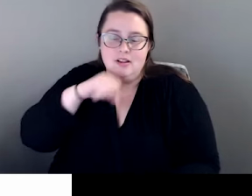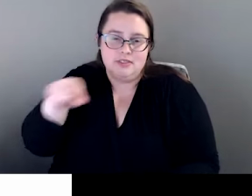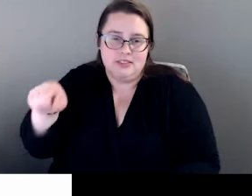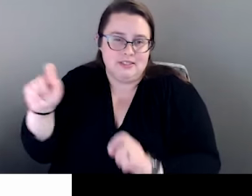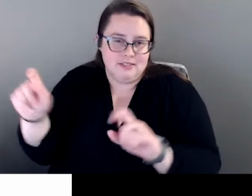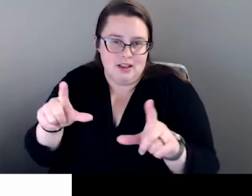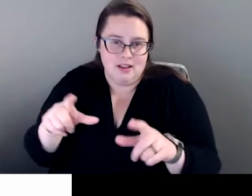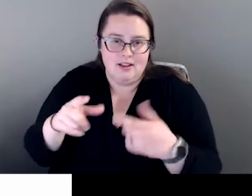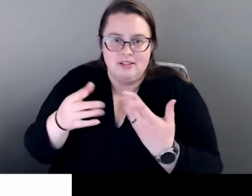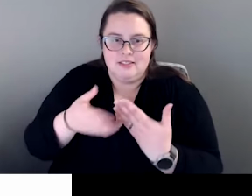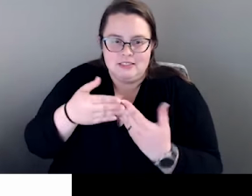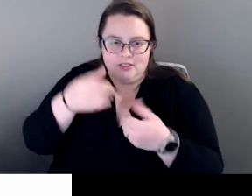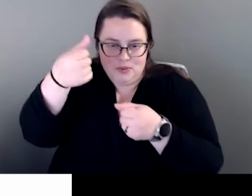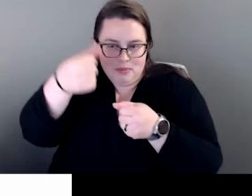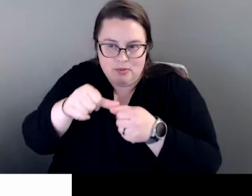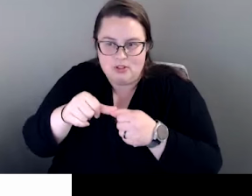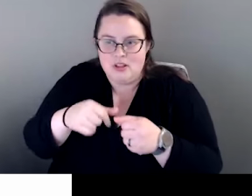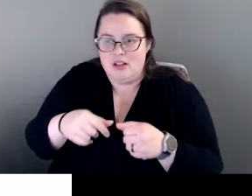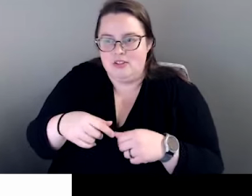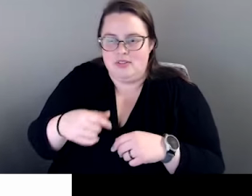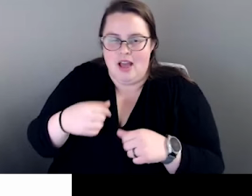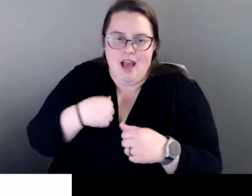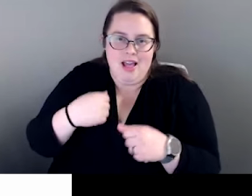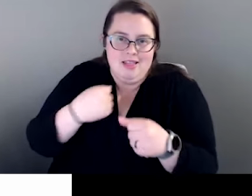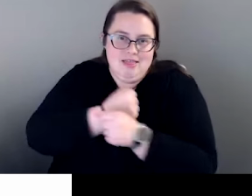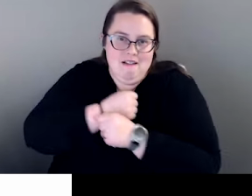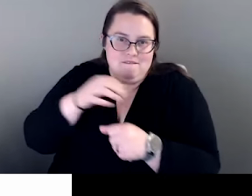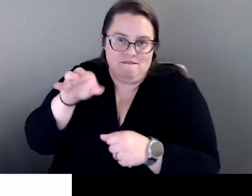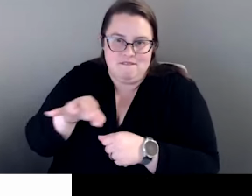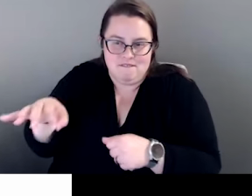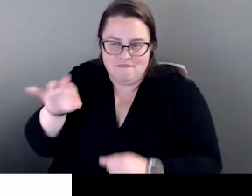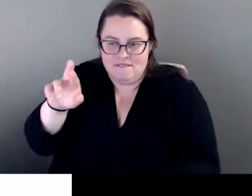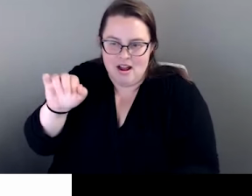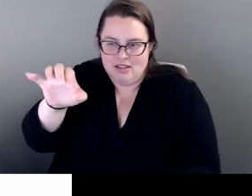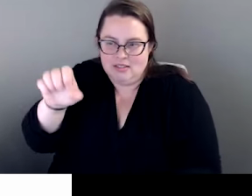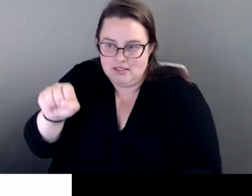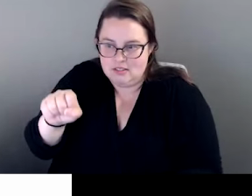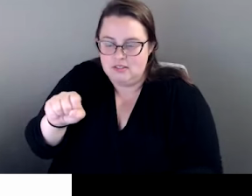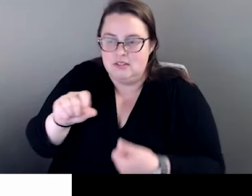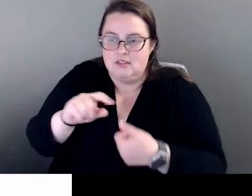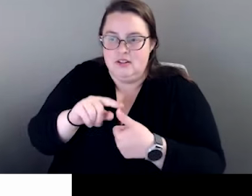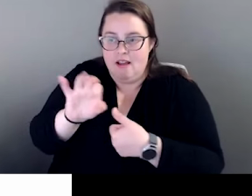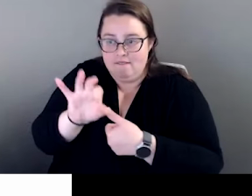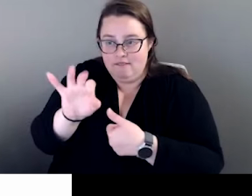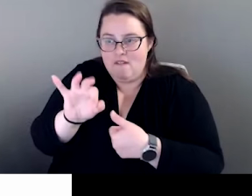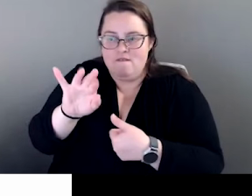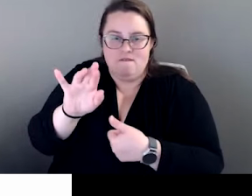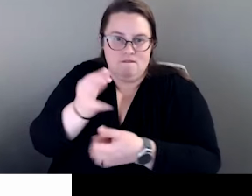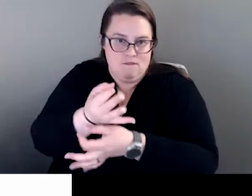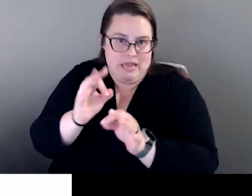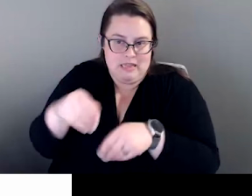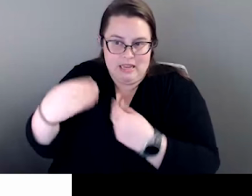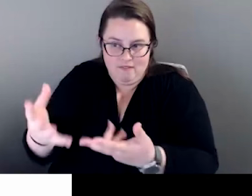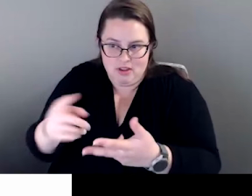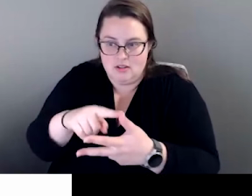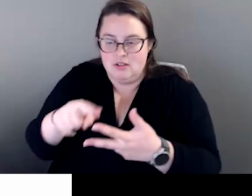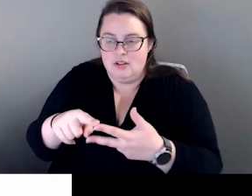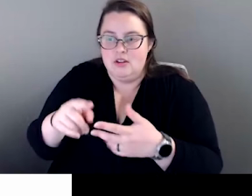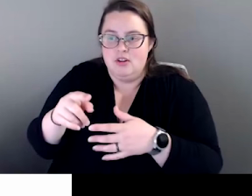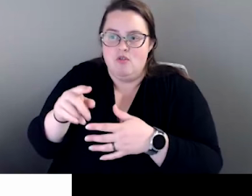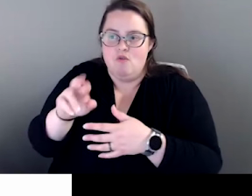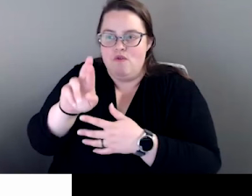easy to remember. So I love fries. So it's consent is freely given, it's reversible, it's informed,